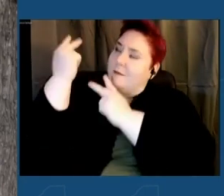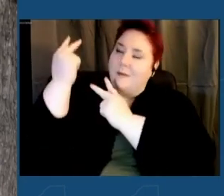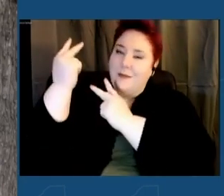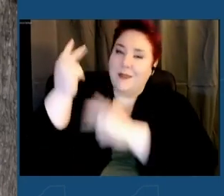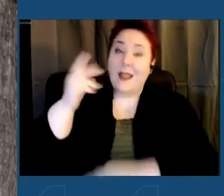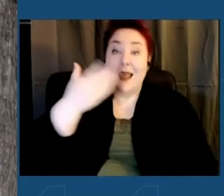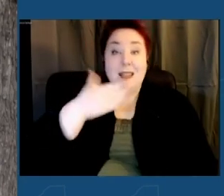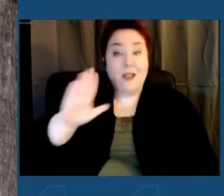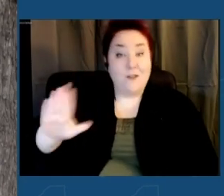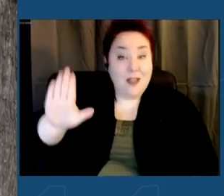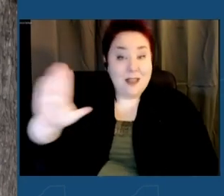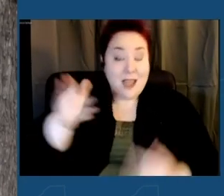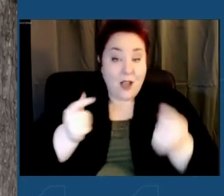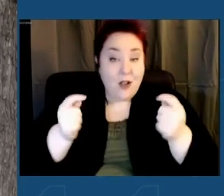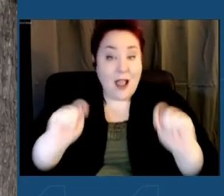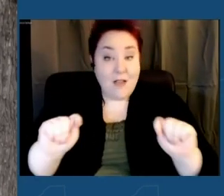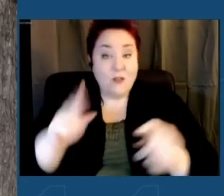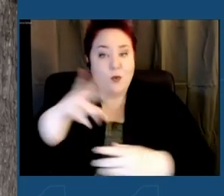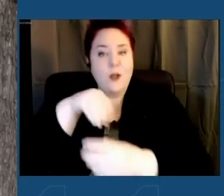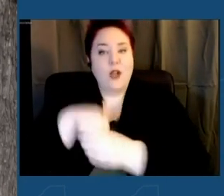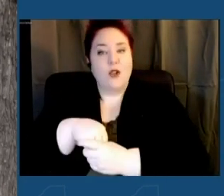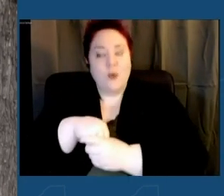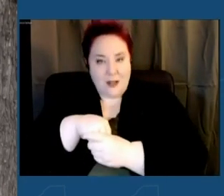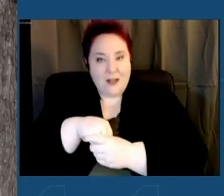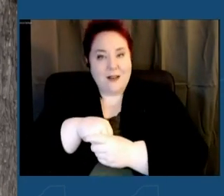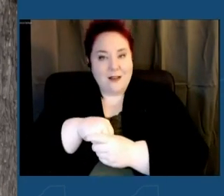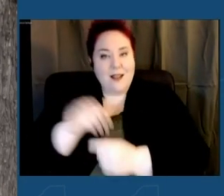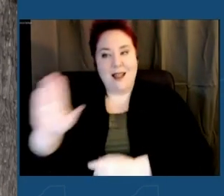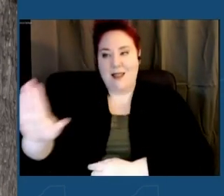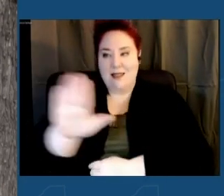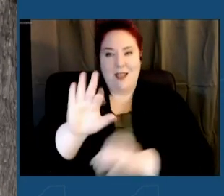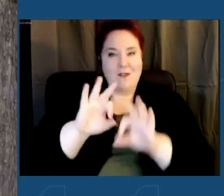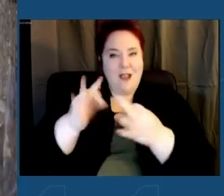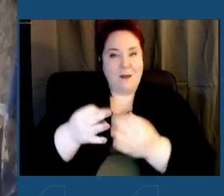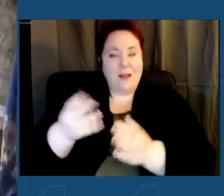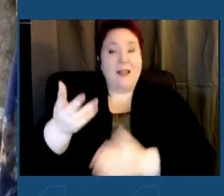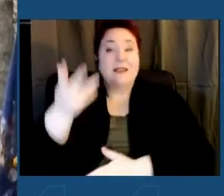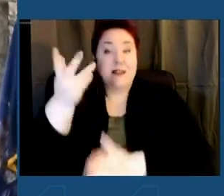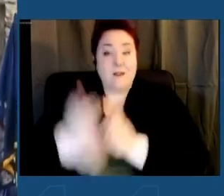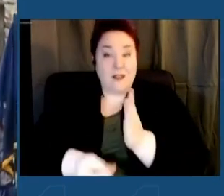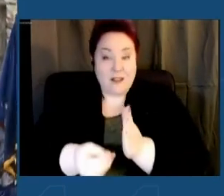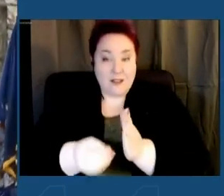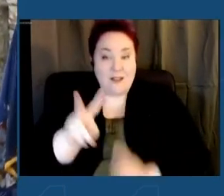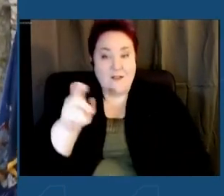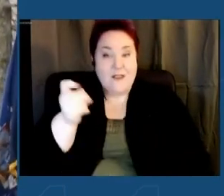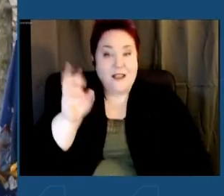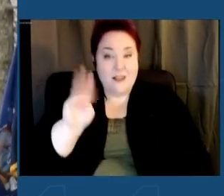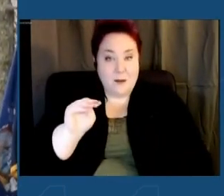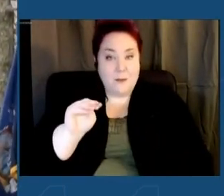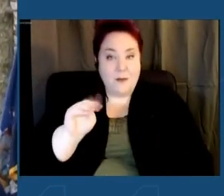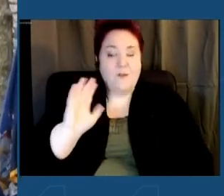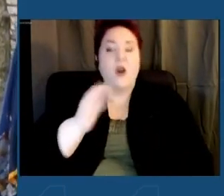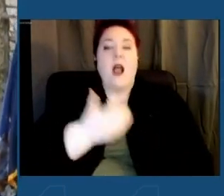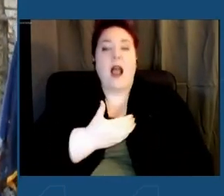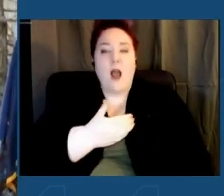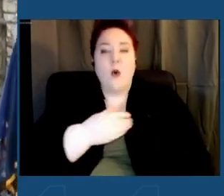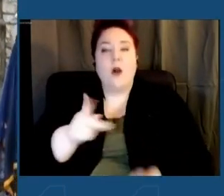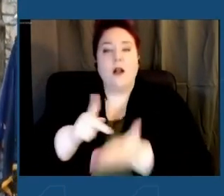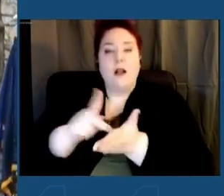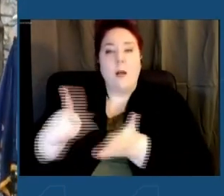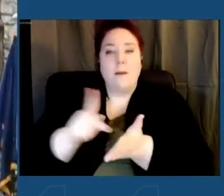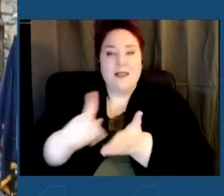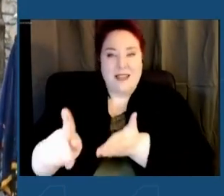to include the victims in the and their families in the Victim Compensation Fund, at first resisted by